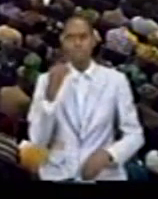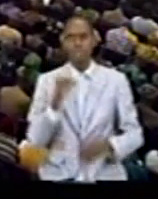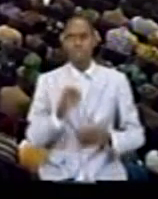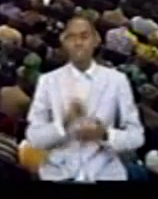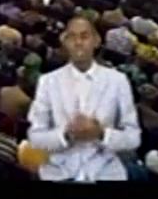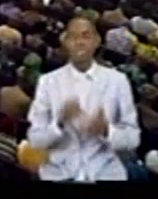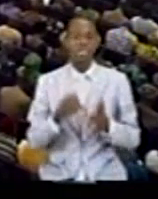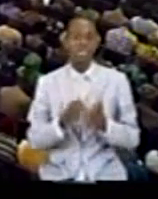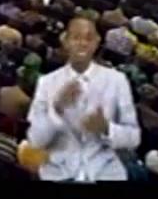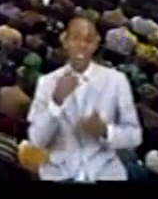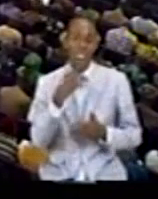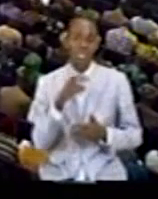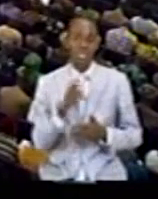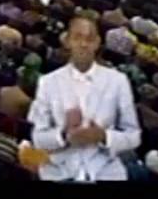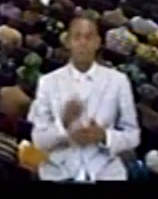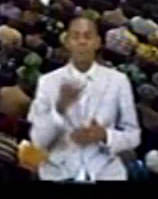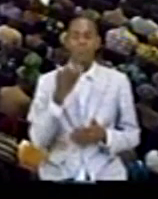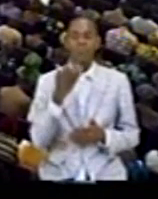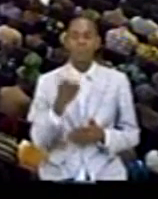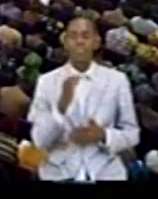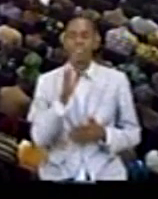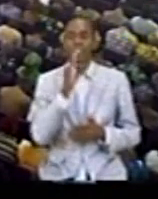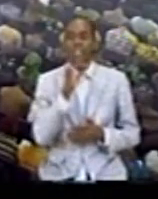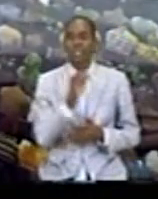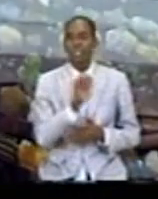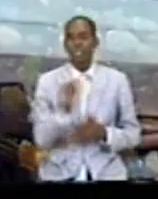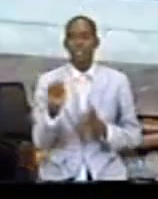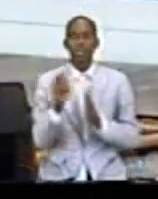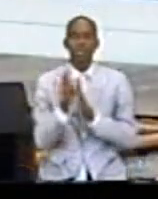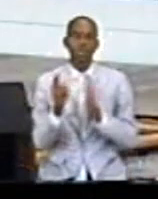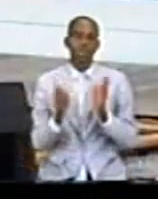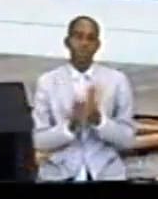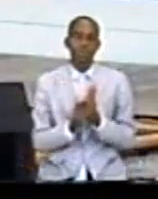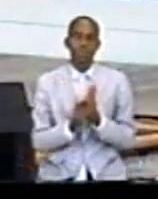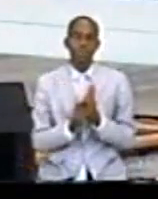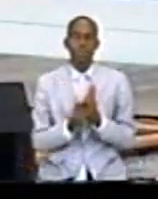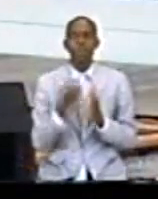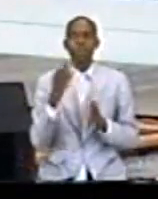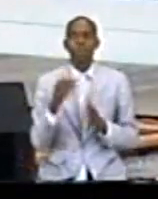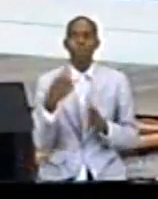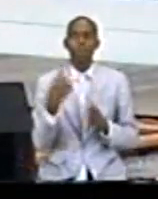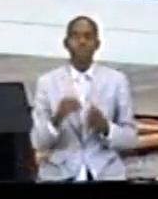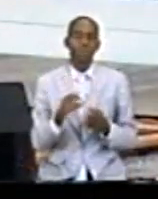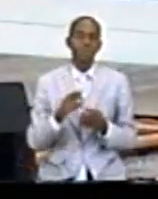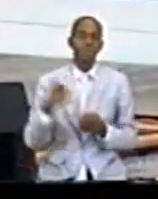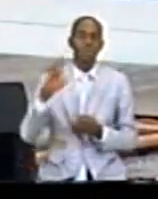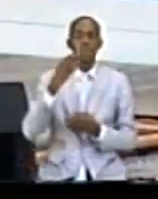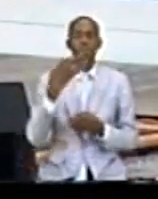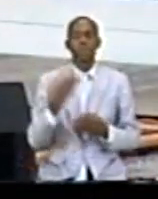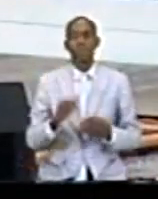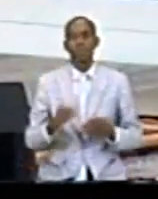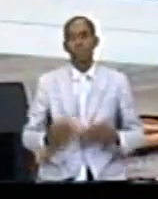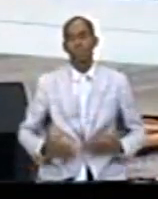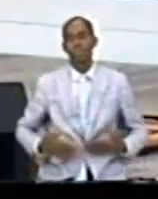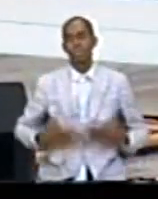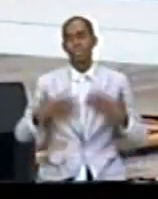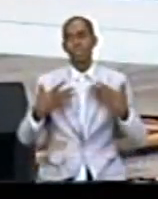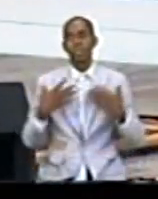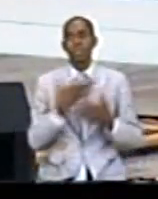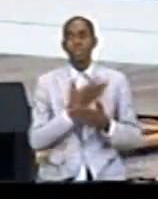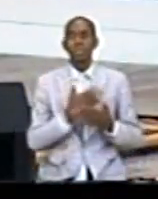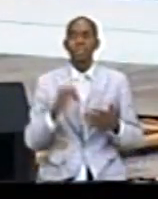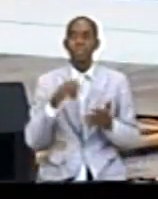It says there is a law of the Spirit of life, and it's in